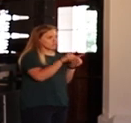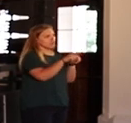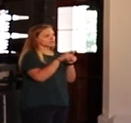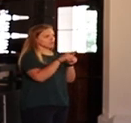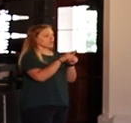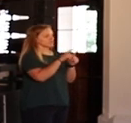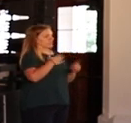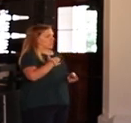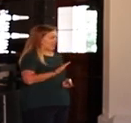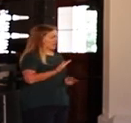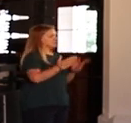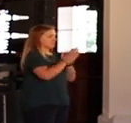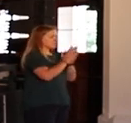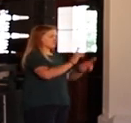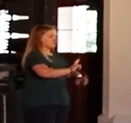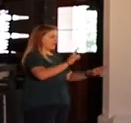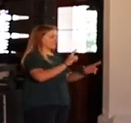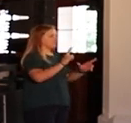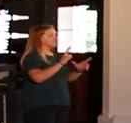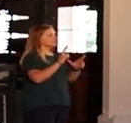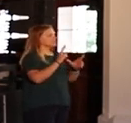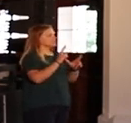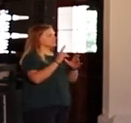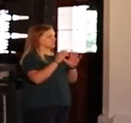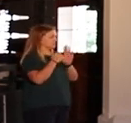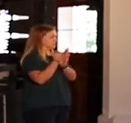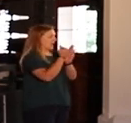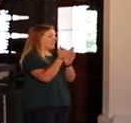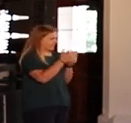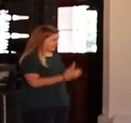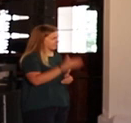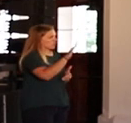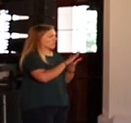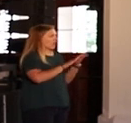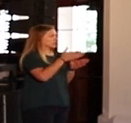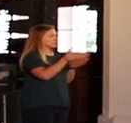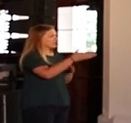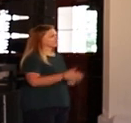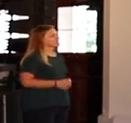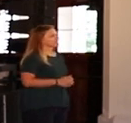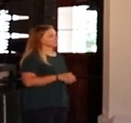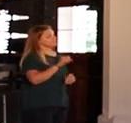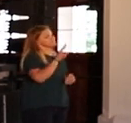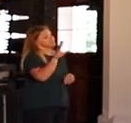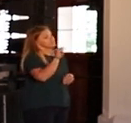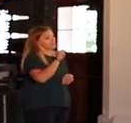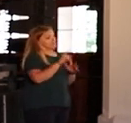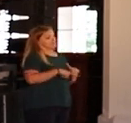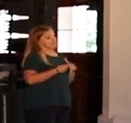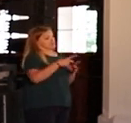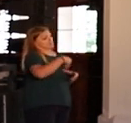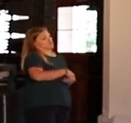and willing and eager to show you the ropes as you begin your college career. Our Summit initiative includes